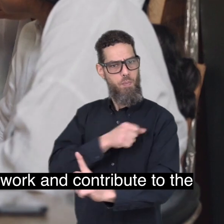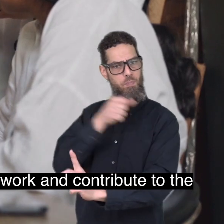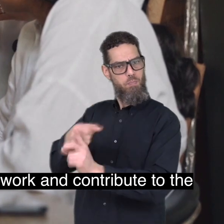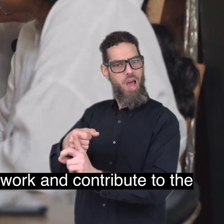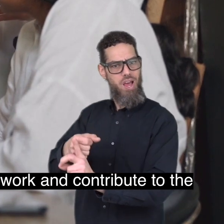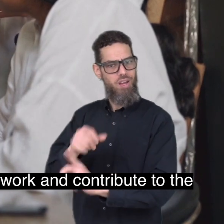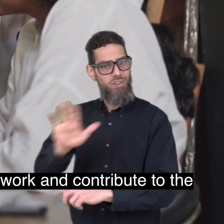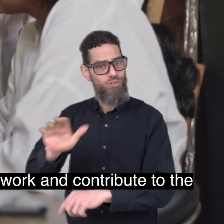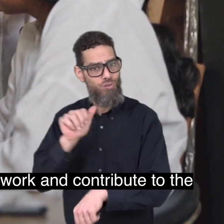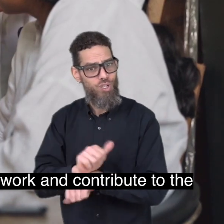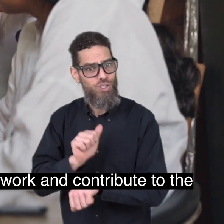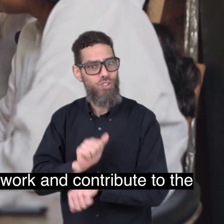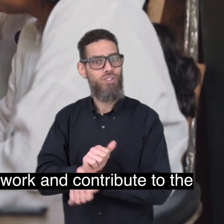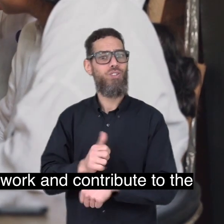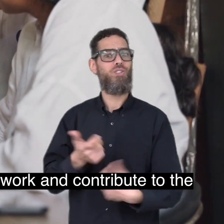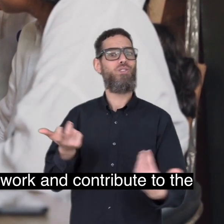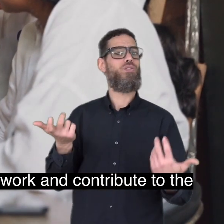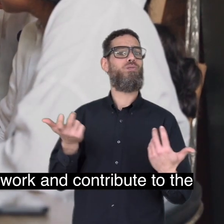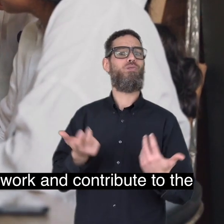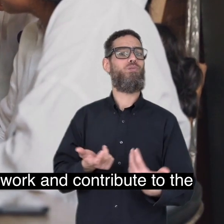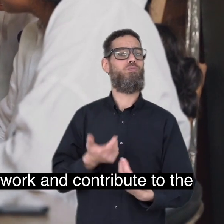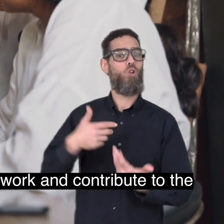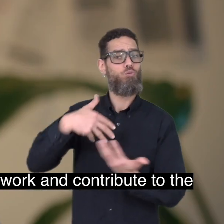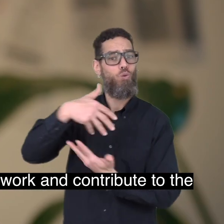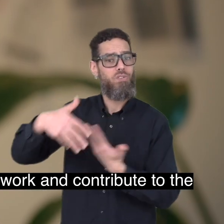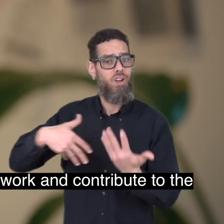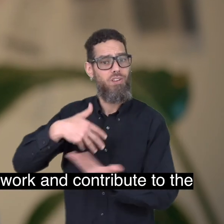an individual's ability to work and contribute to the economy.